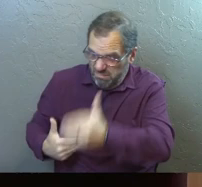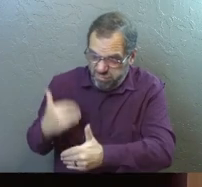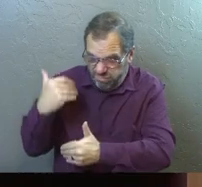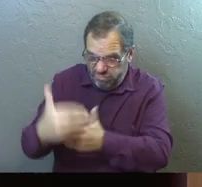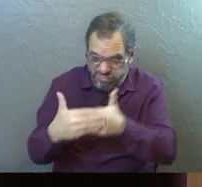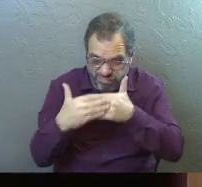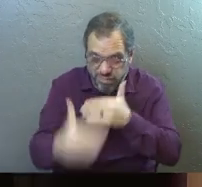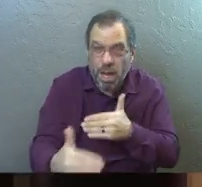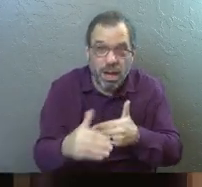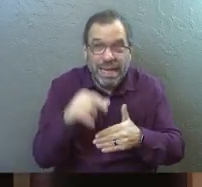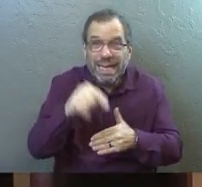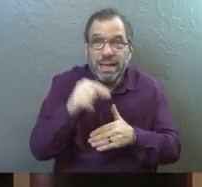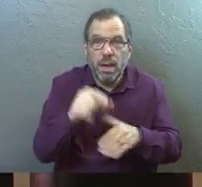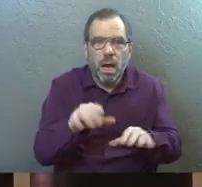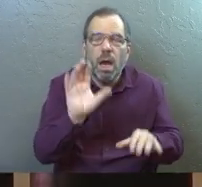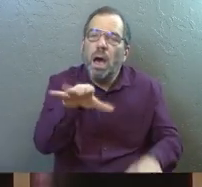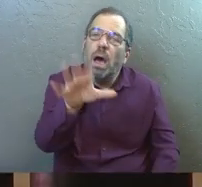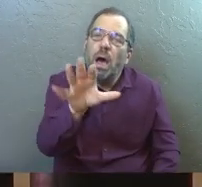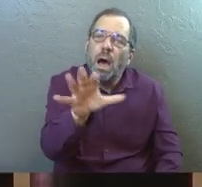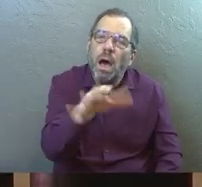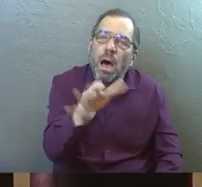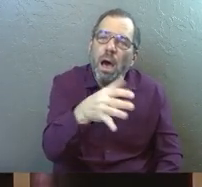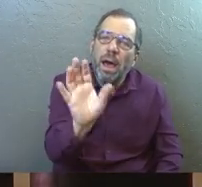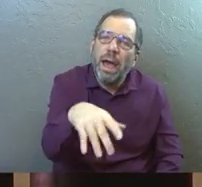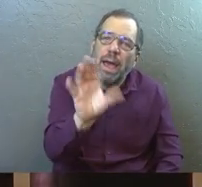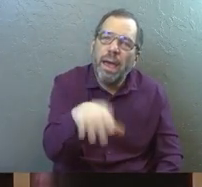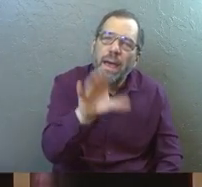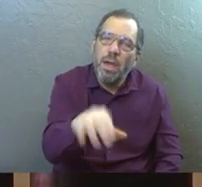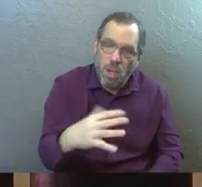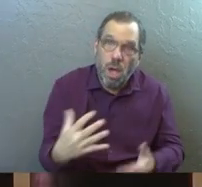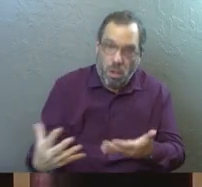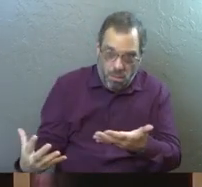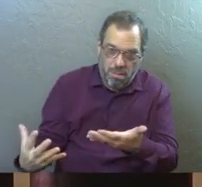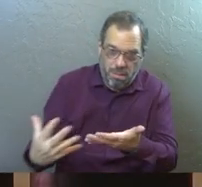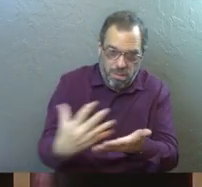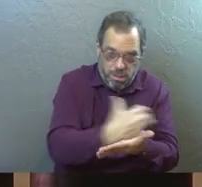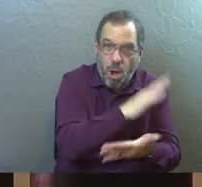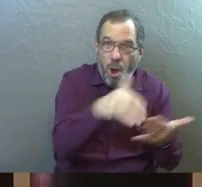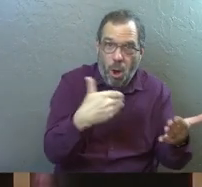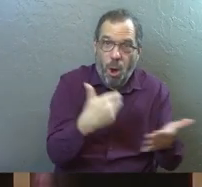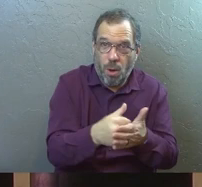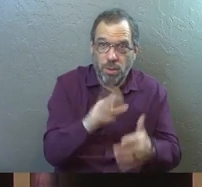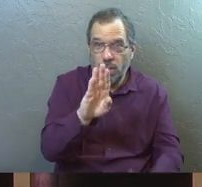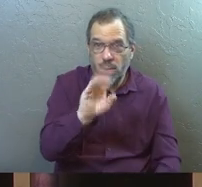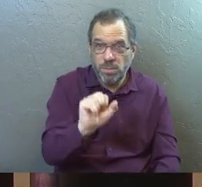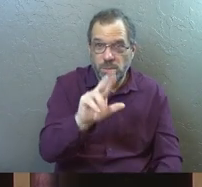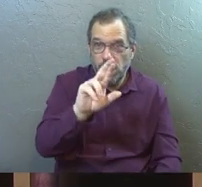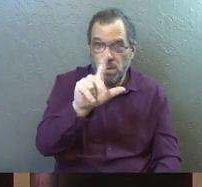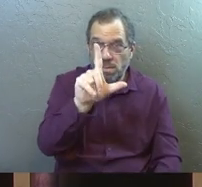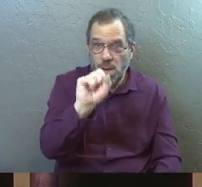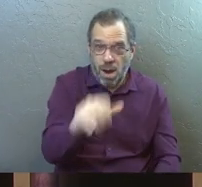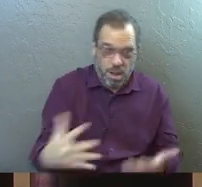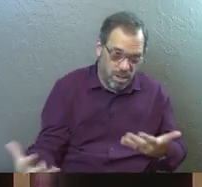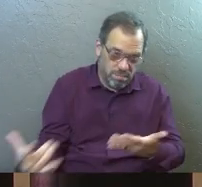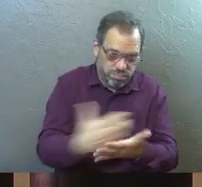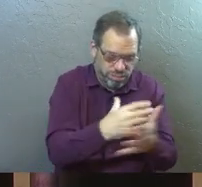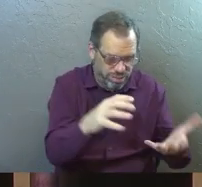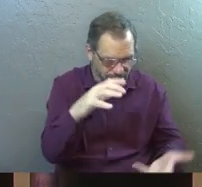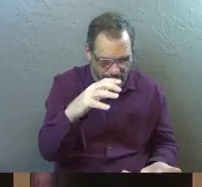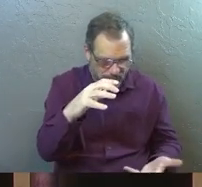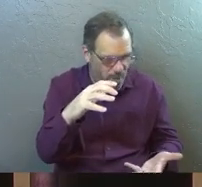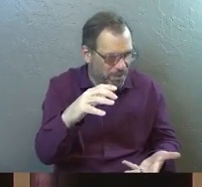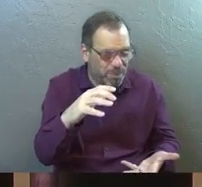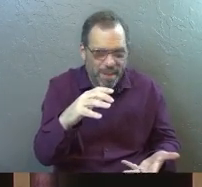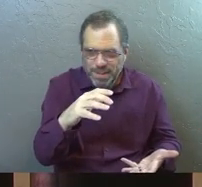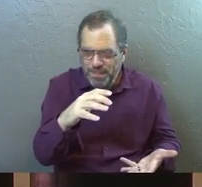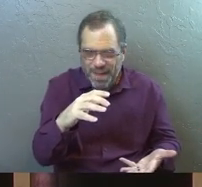so important right here at the end. He said, listen, you might have harvested all your barley. You might have been tempted that, hey,